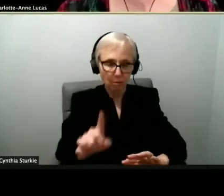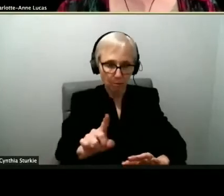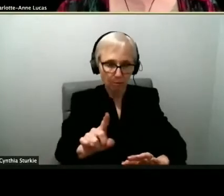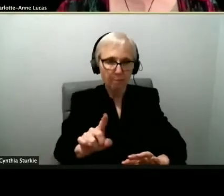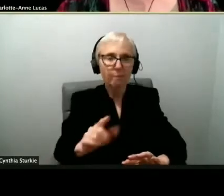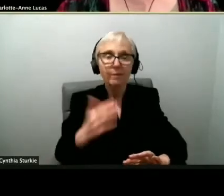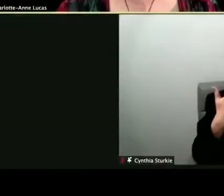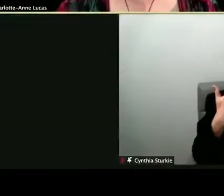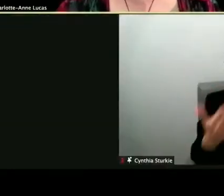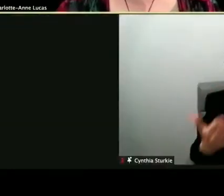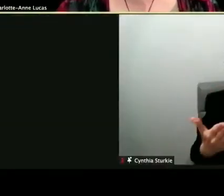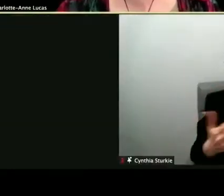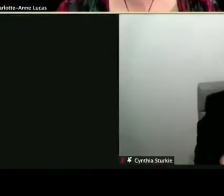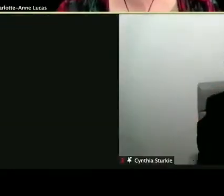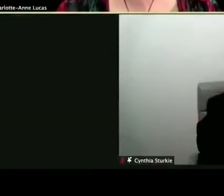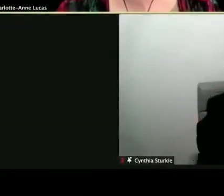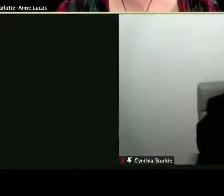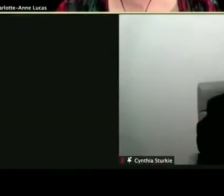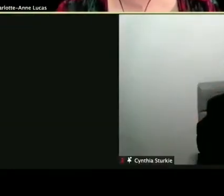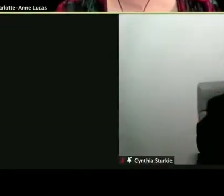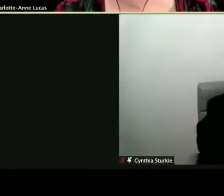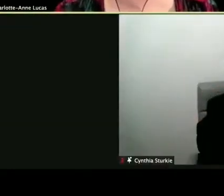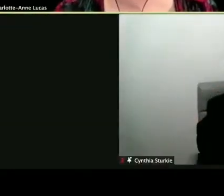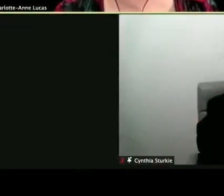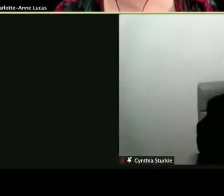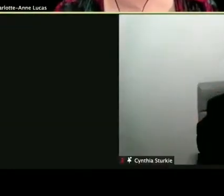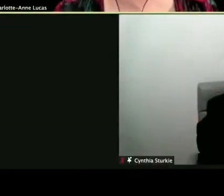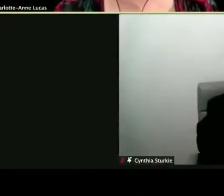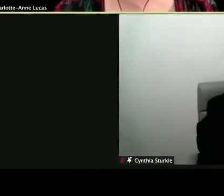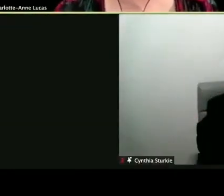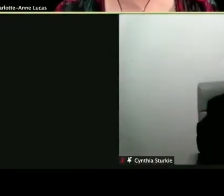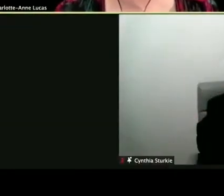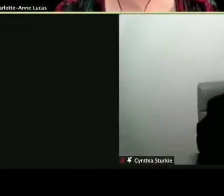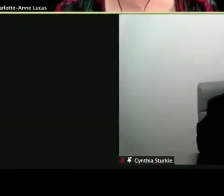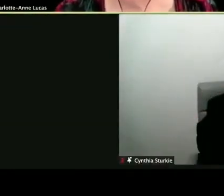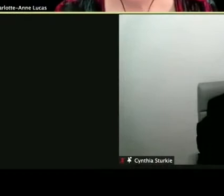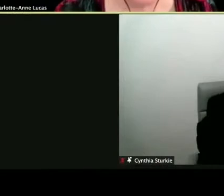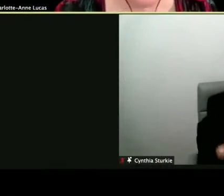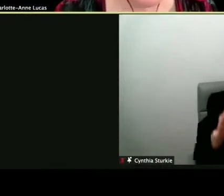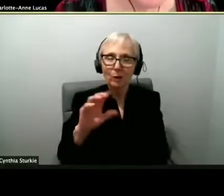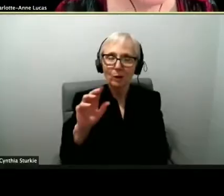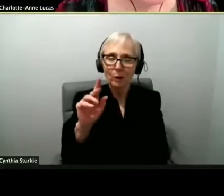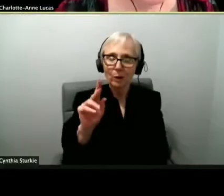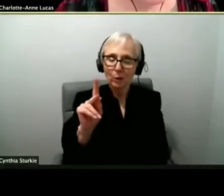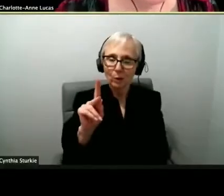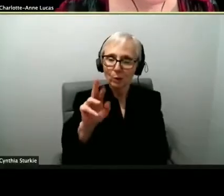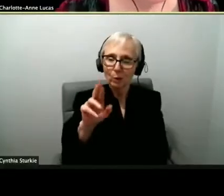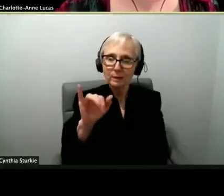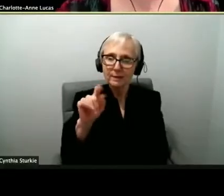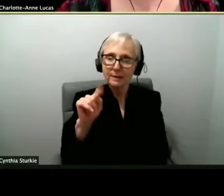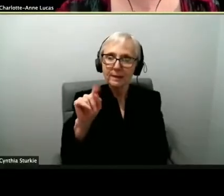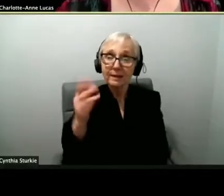you. And that is time. The next person on this is Christy Villanueva.